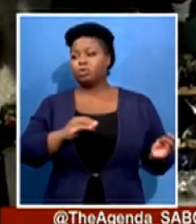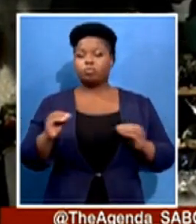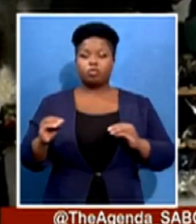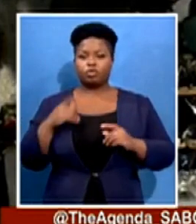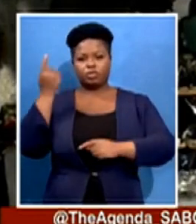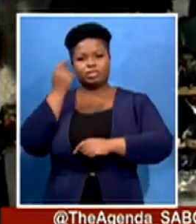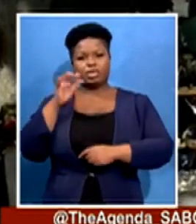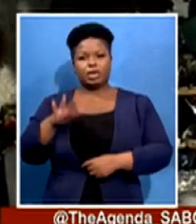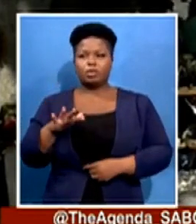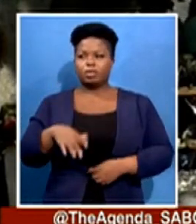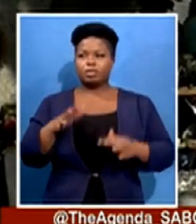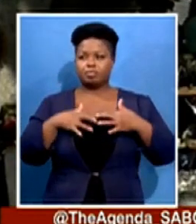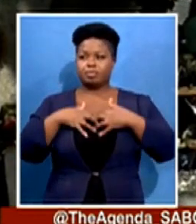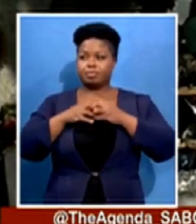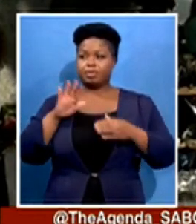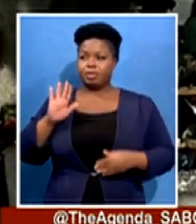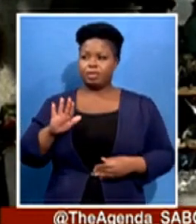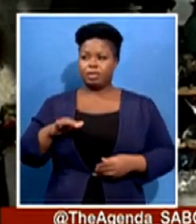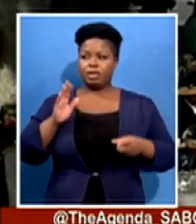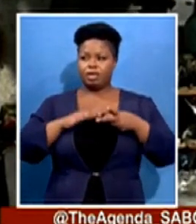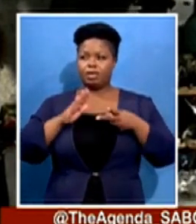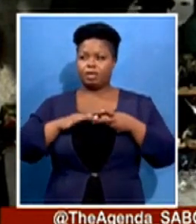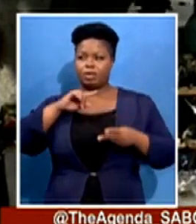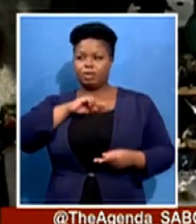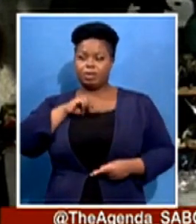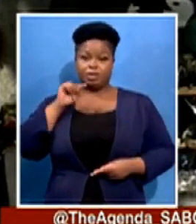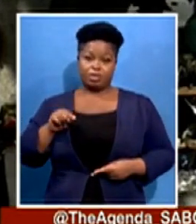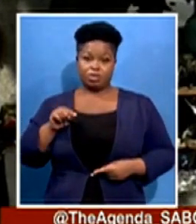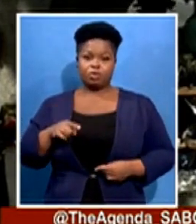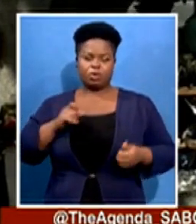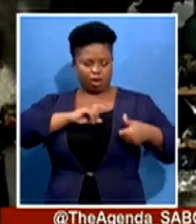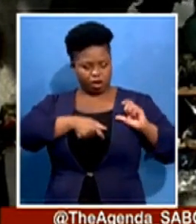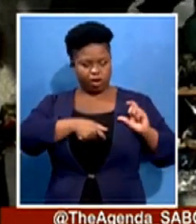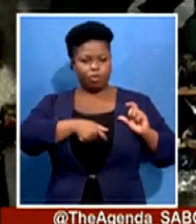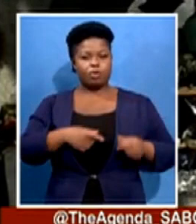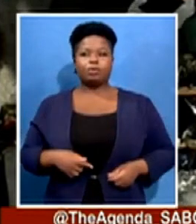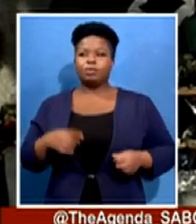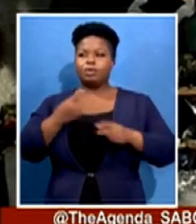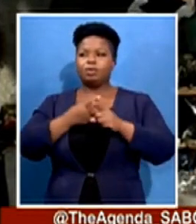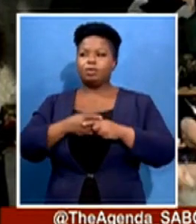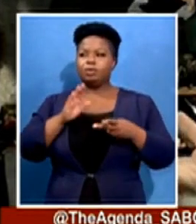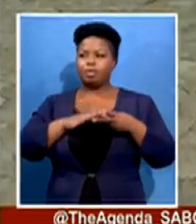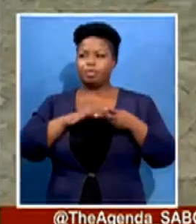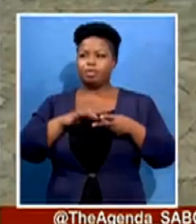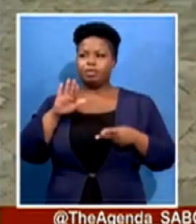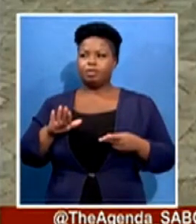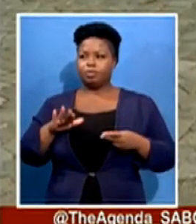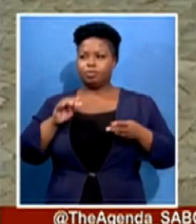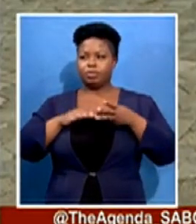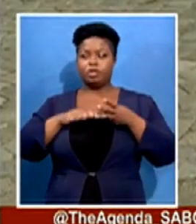people from Simonstown. And it was heartbreaking because we just couldn't adapt to the fact that we had to give everything up in Simonstown to move